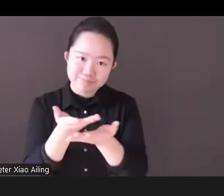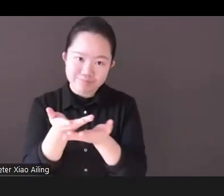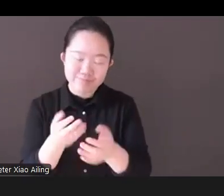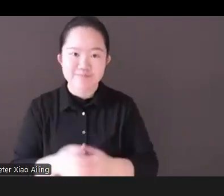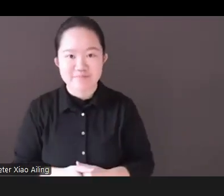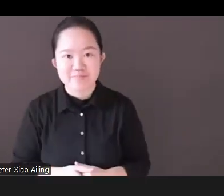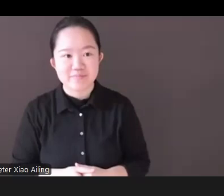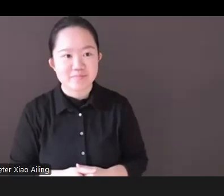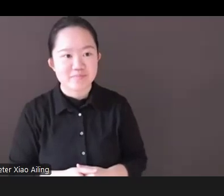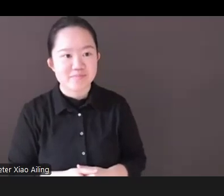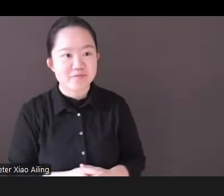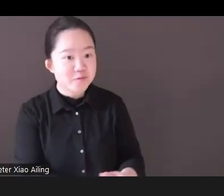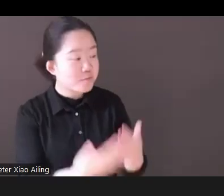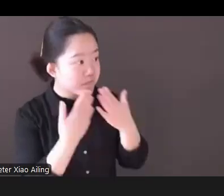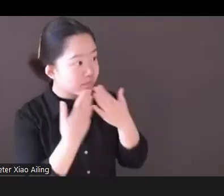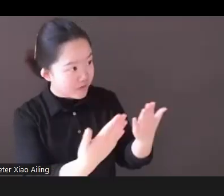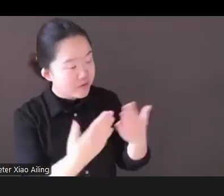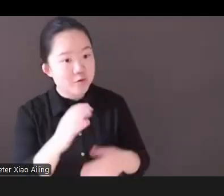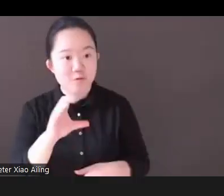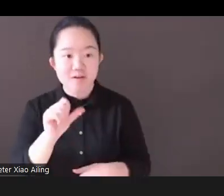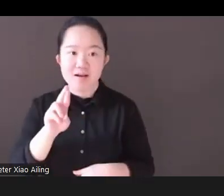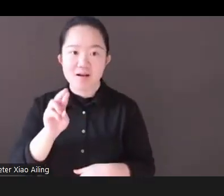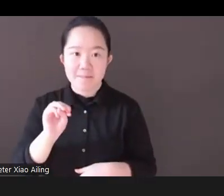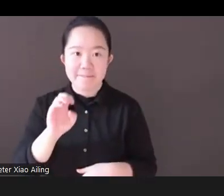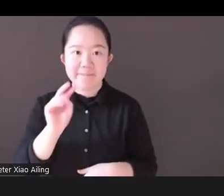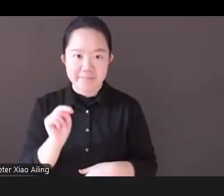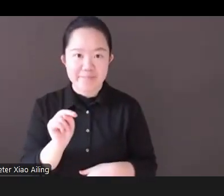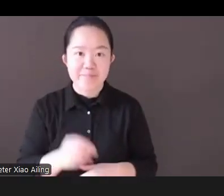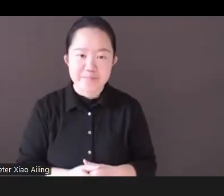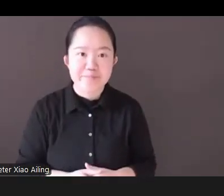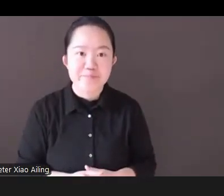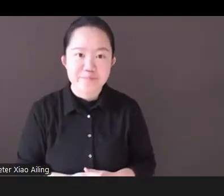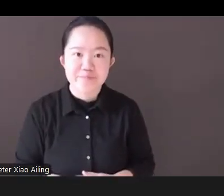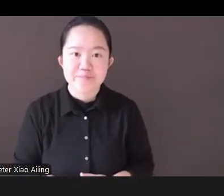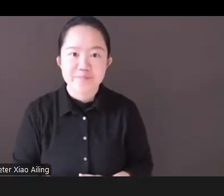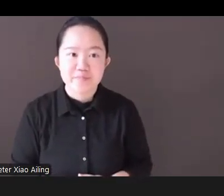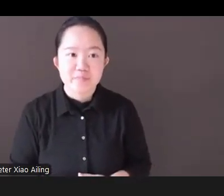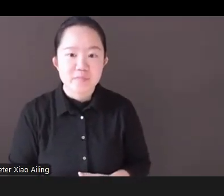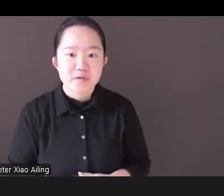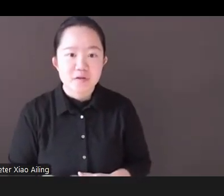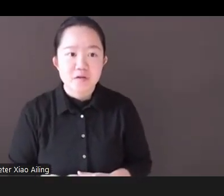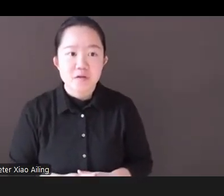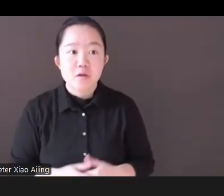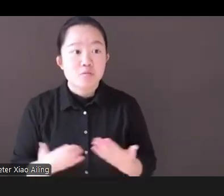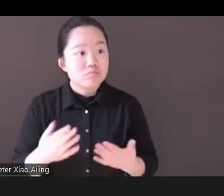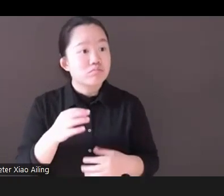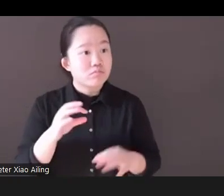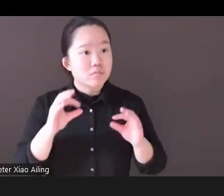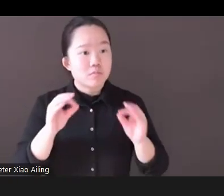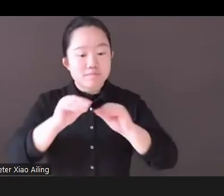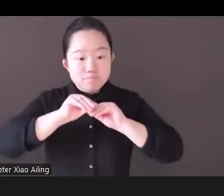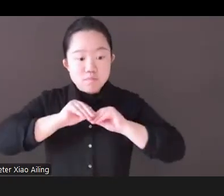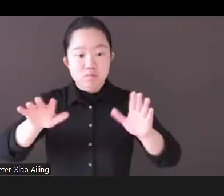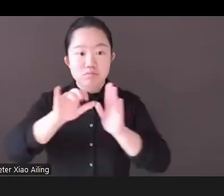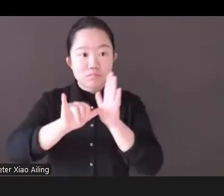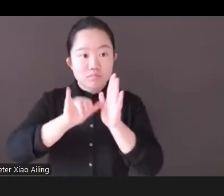get budget and resources for both. But it sounds good that you're also recruiting more people, because I think we will need more boots on the